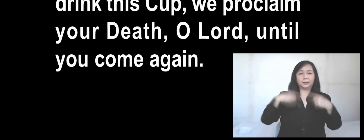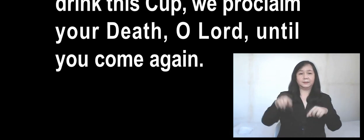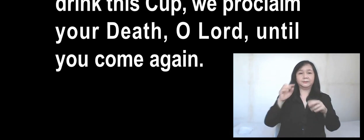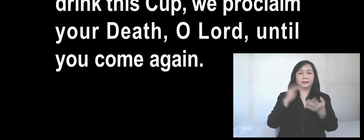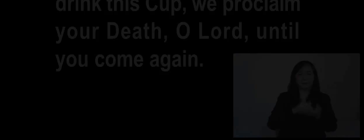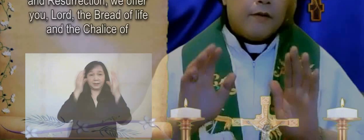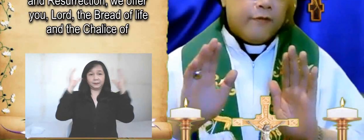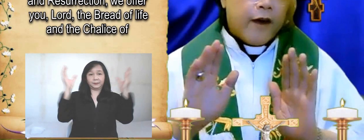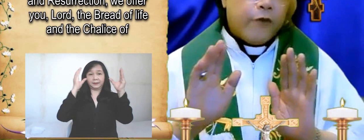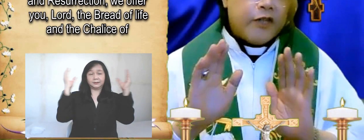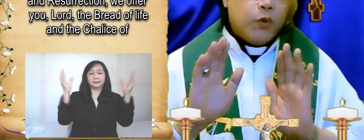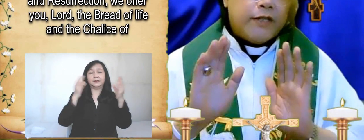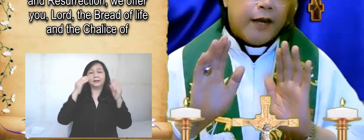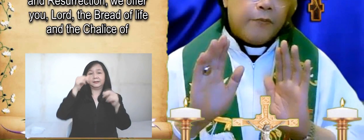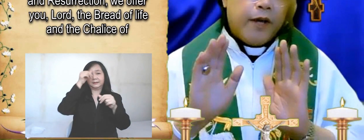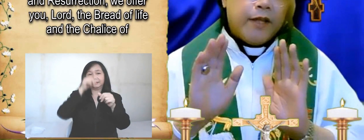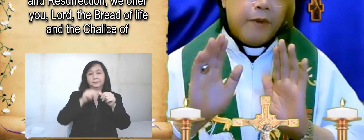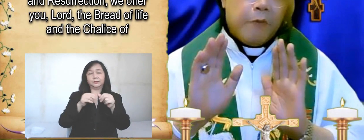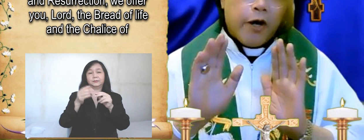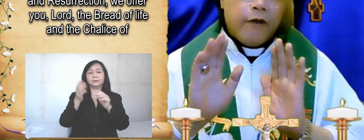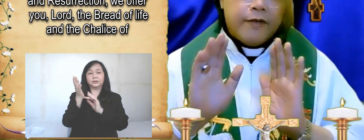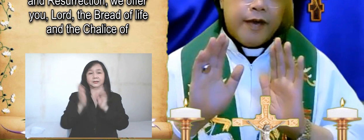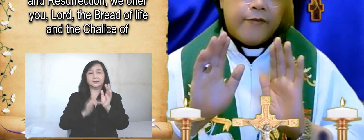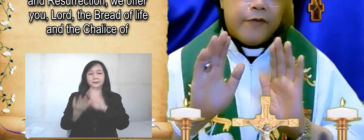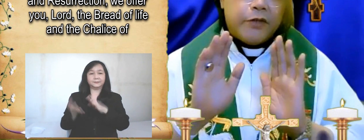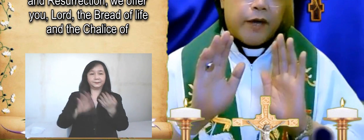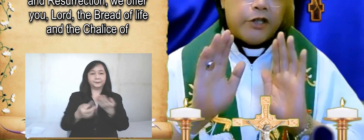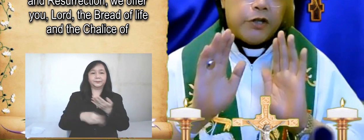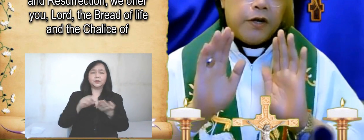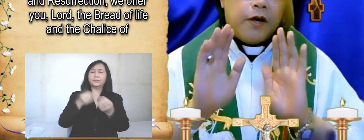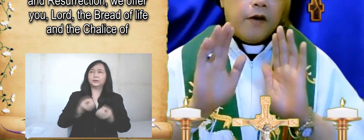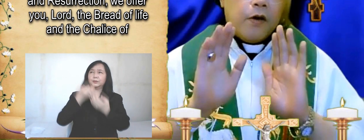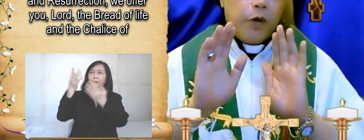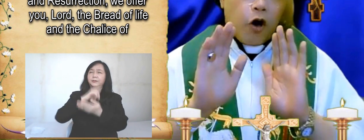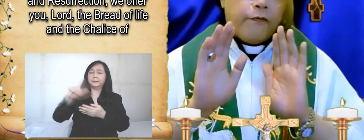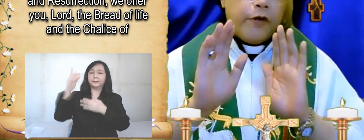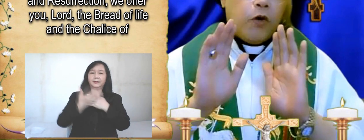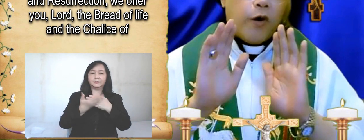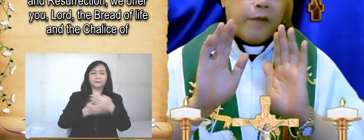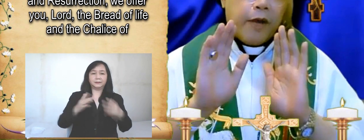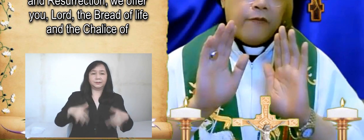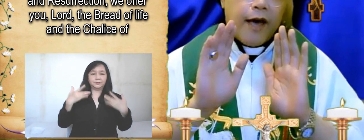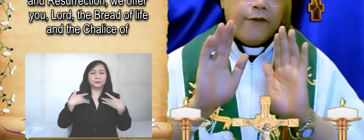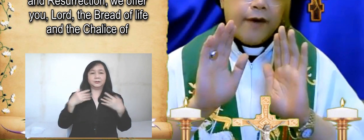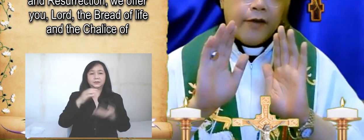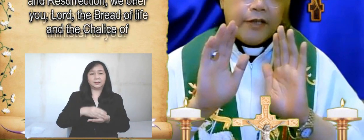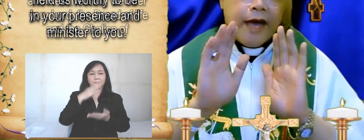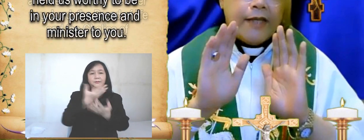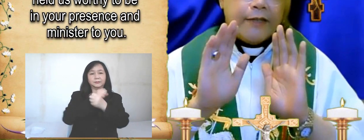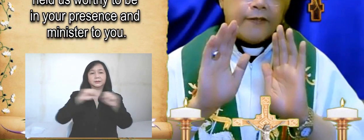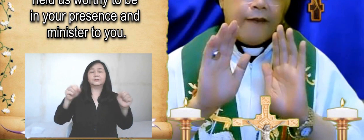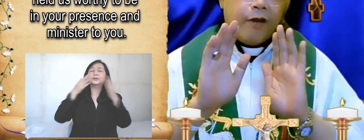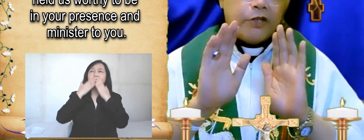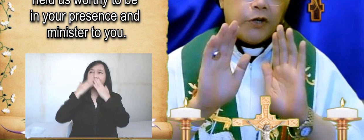until you come again. Therefore, as we celebrate the memorial of His death and resurrection, we offer you, Lord, the bread of life and